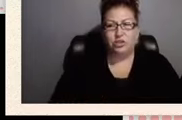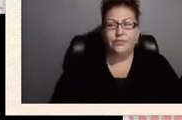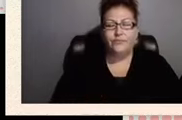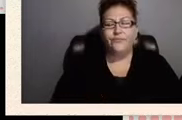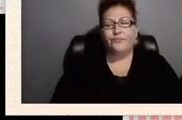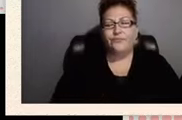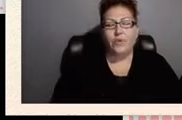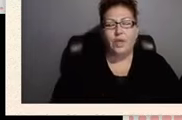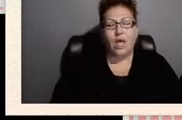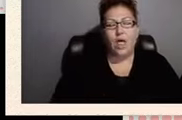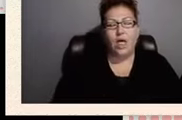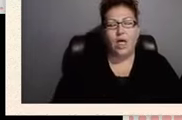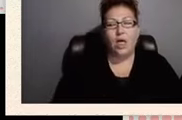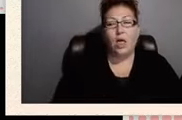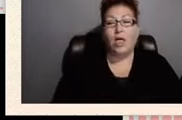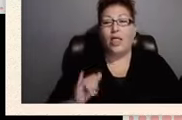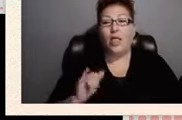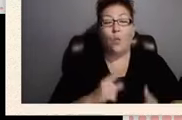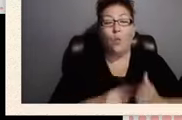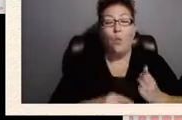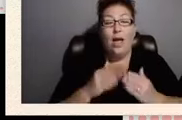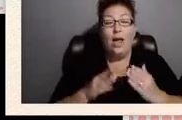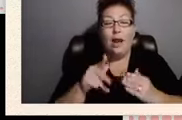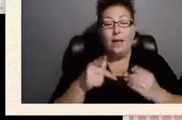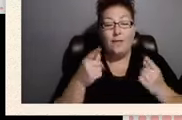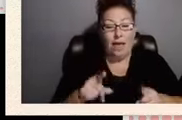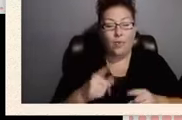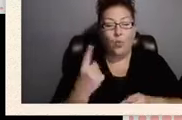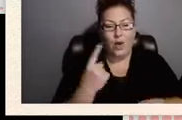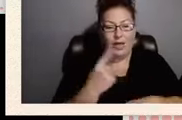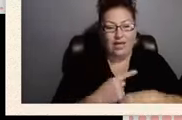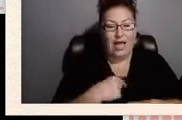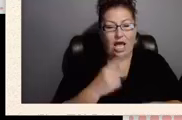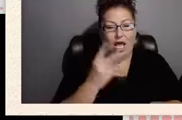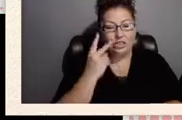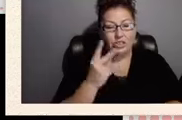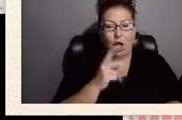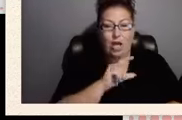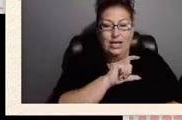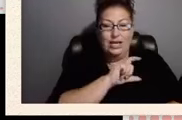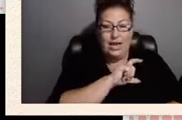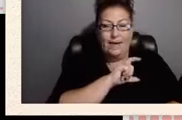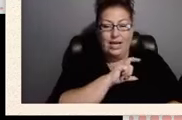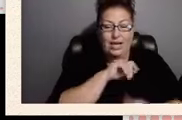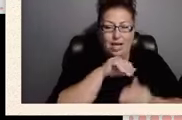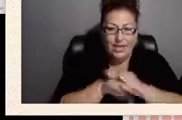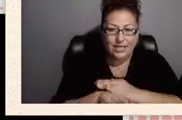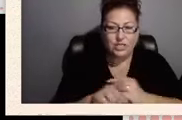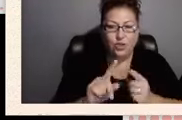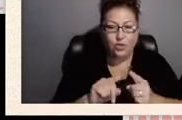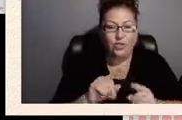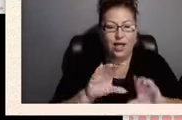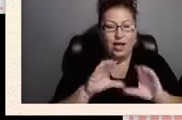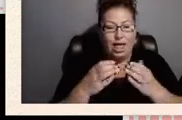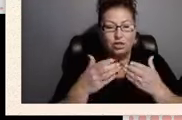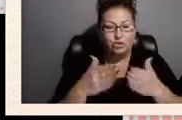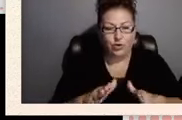what ended up happening is one day I saw a deputy coming into the classroom because my